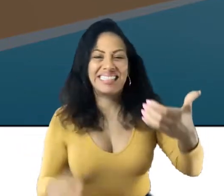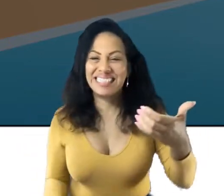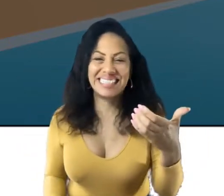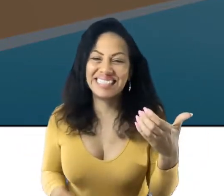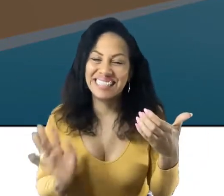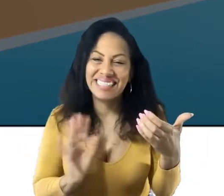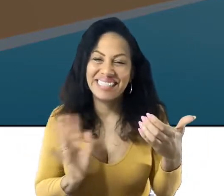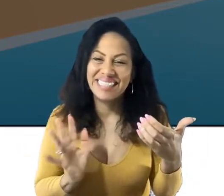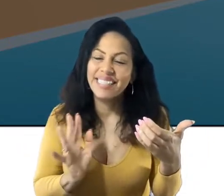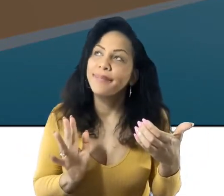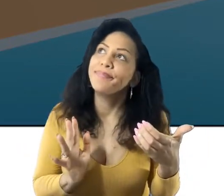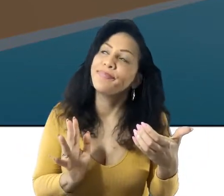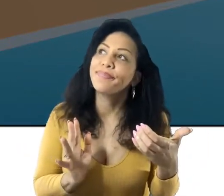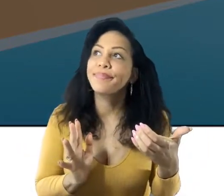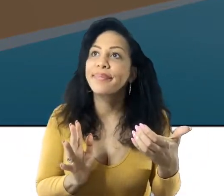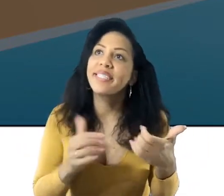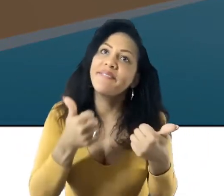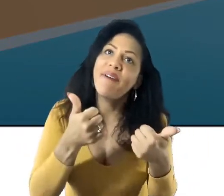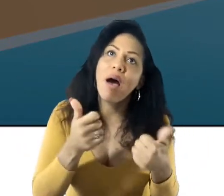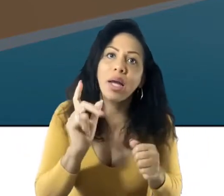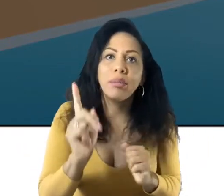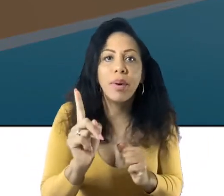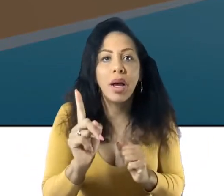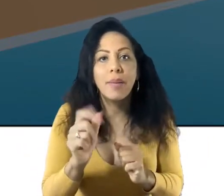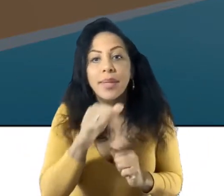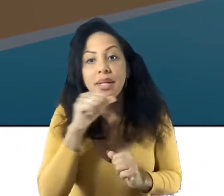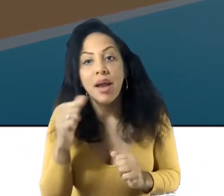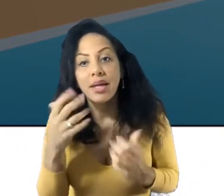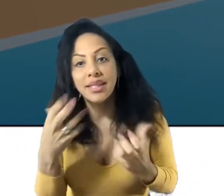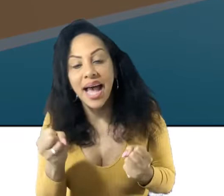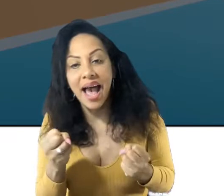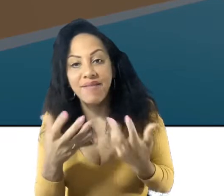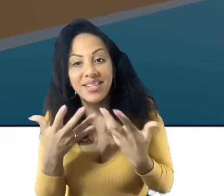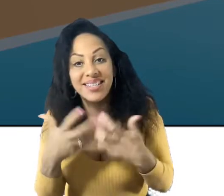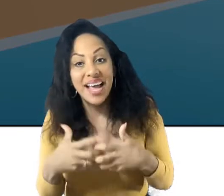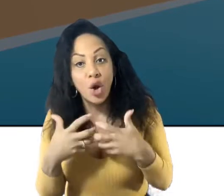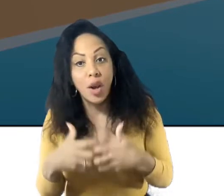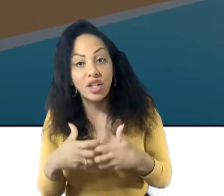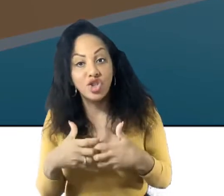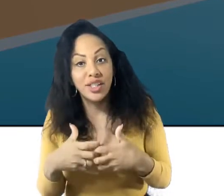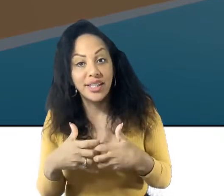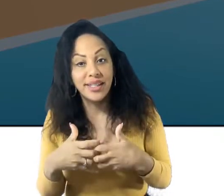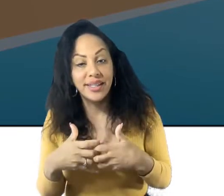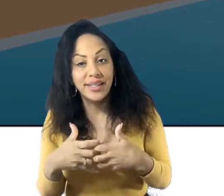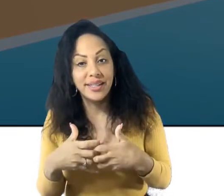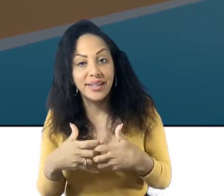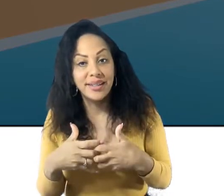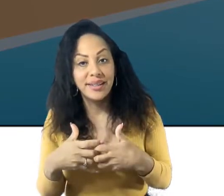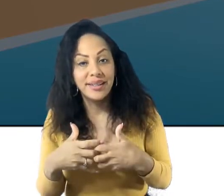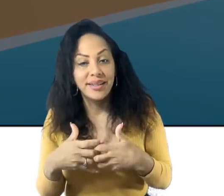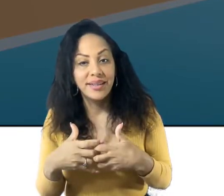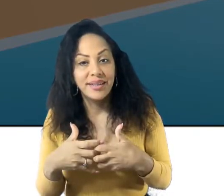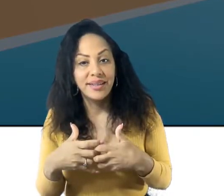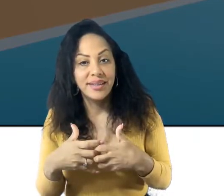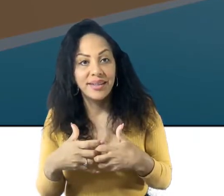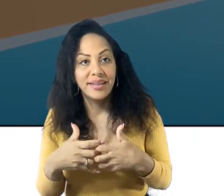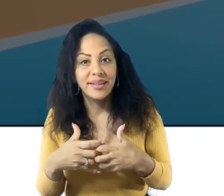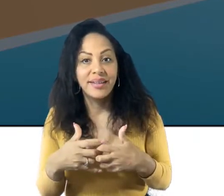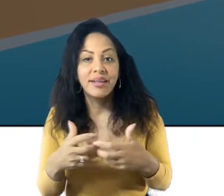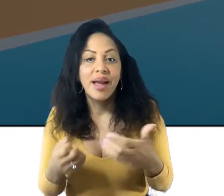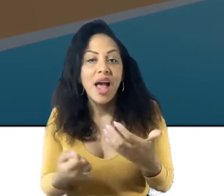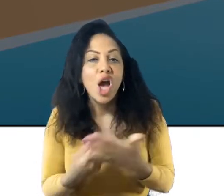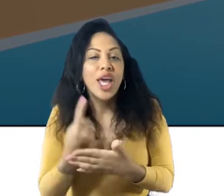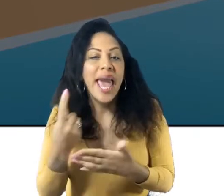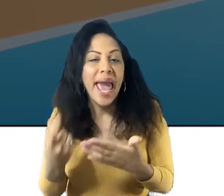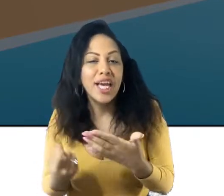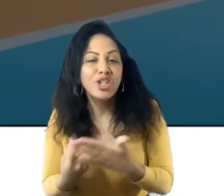perhaps to have some sort of technology that you can use at your own discretion when you want to, as you do when you